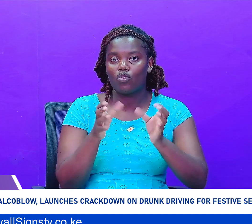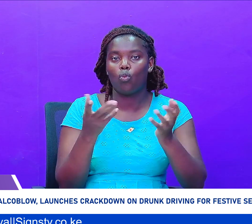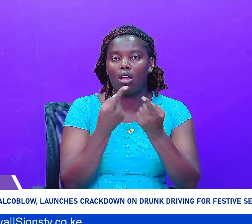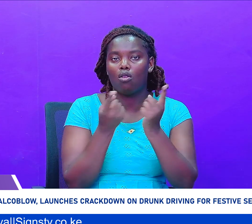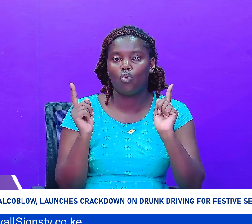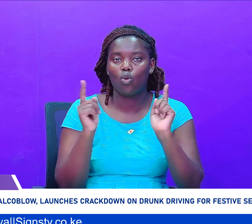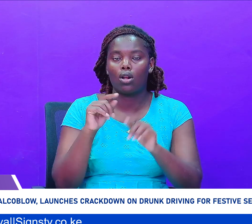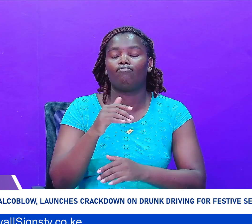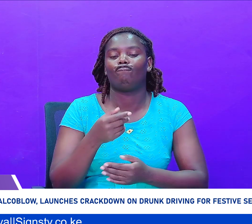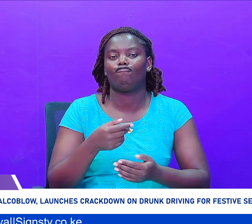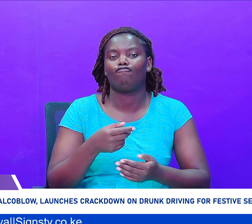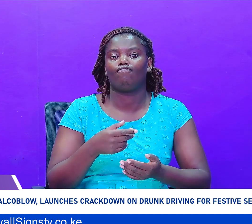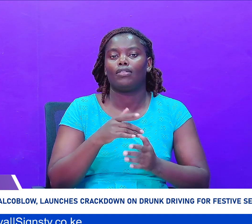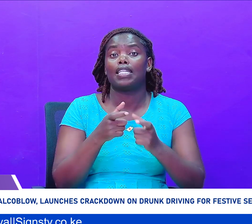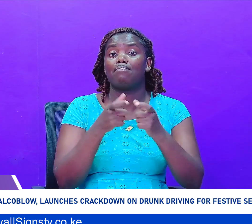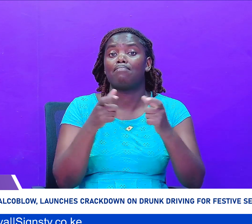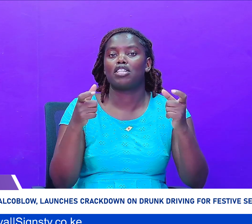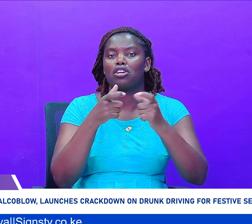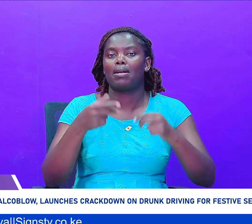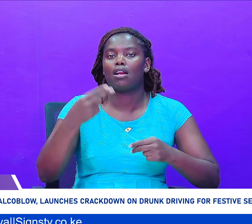urban centers.